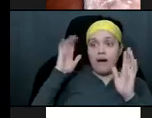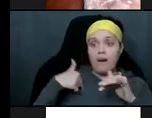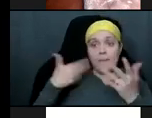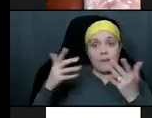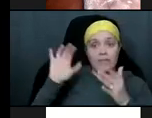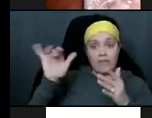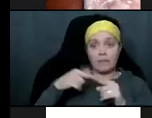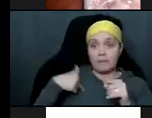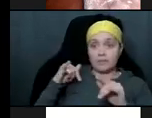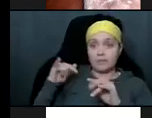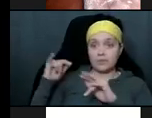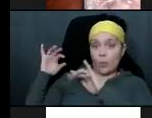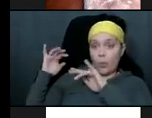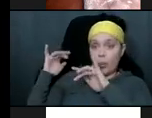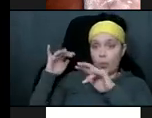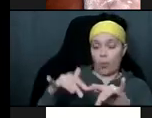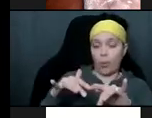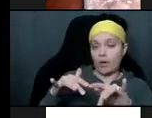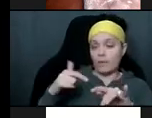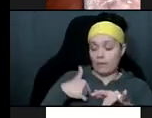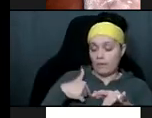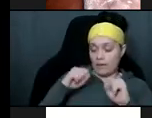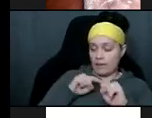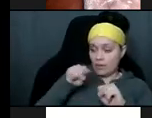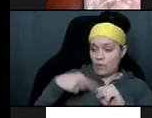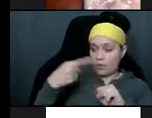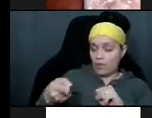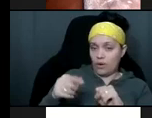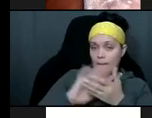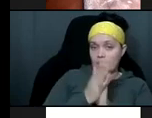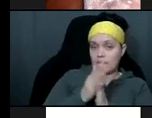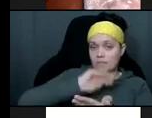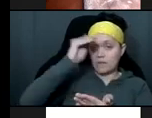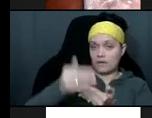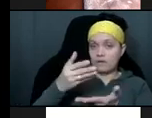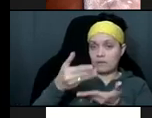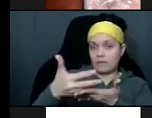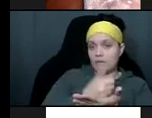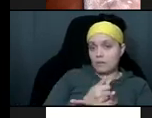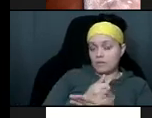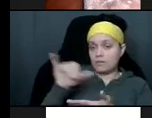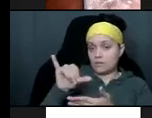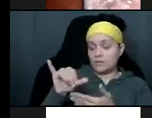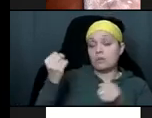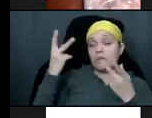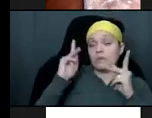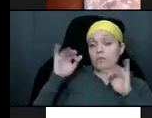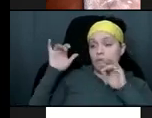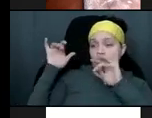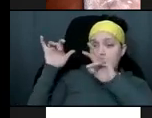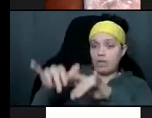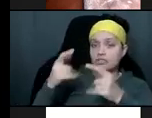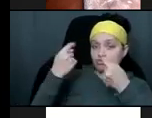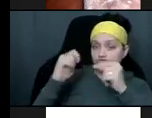could be me. Maybe I could go there and get really rich. So a lot of people go out to